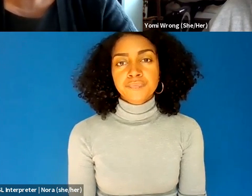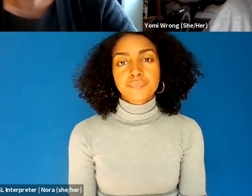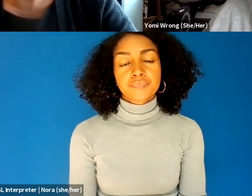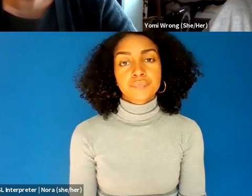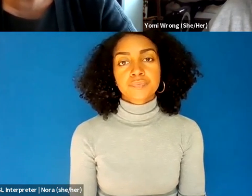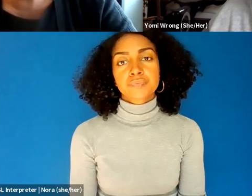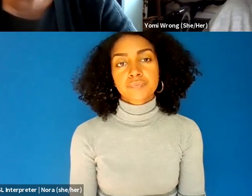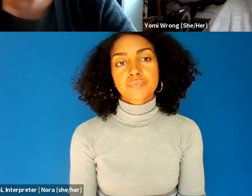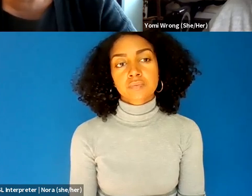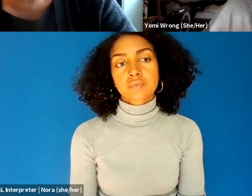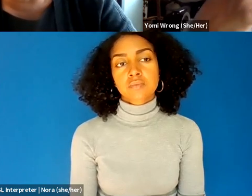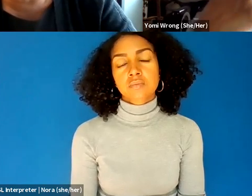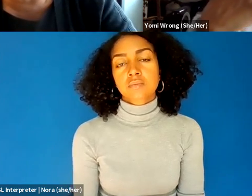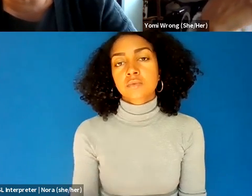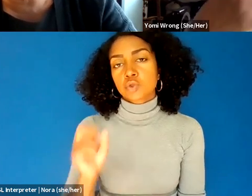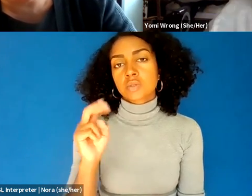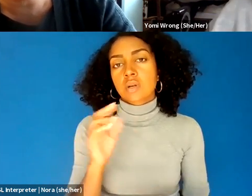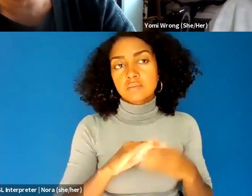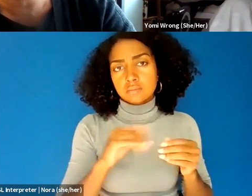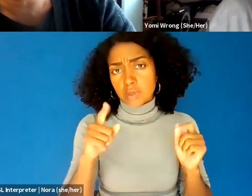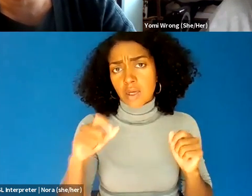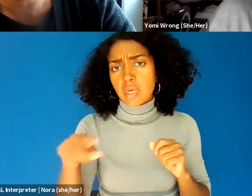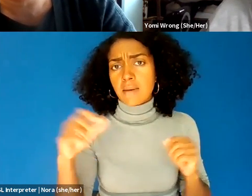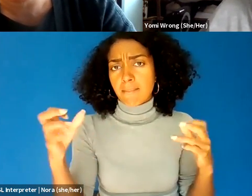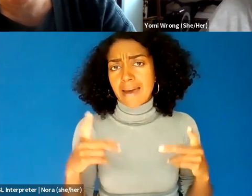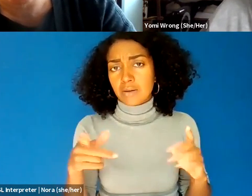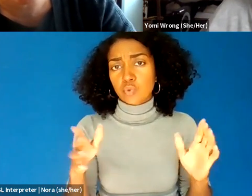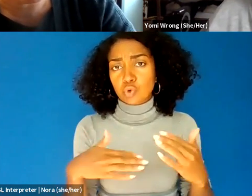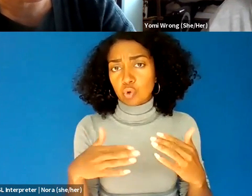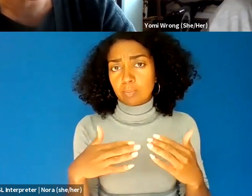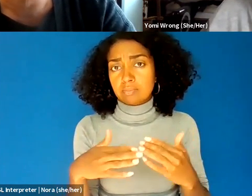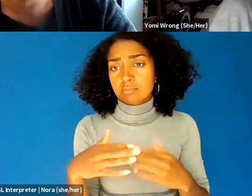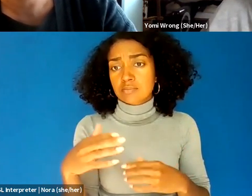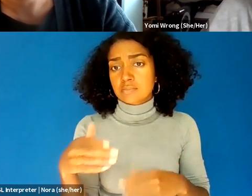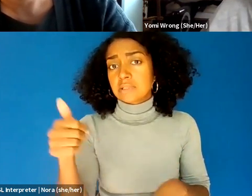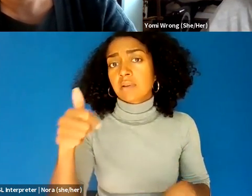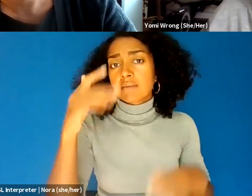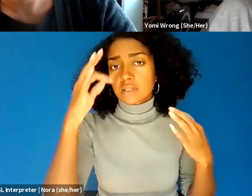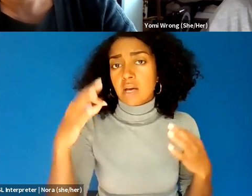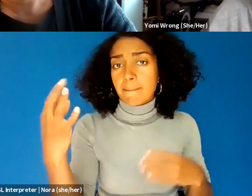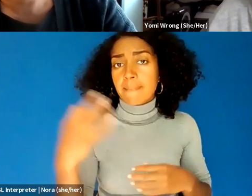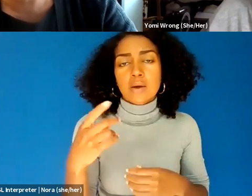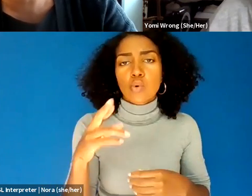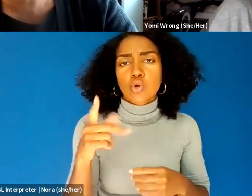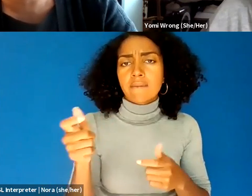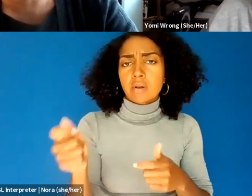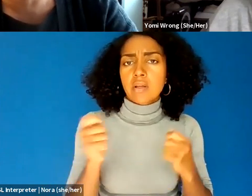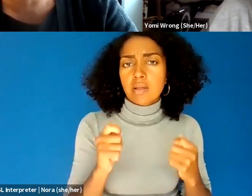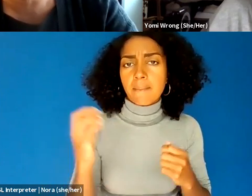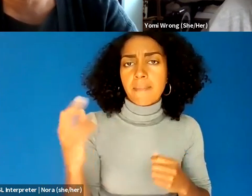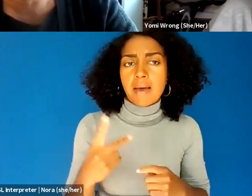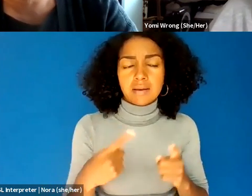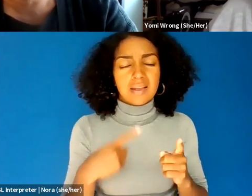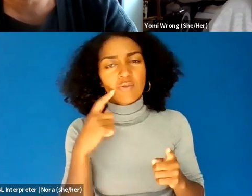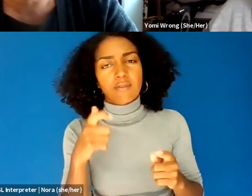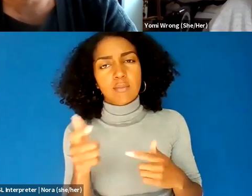And then can they come back to this room on their own, or how does that work? I think you have to pull them back. Or when I close the